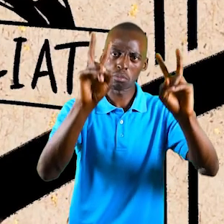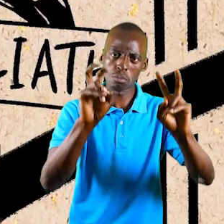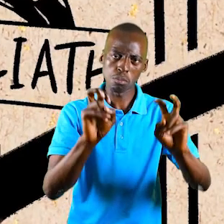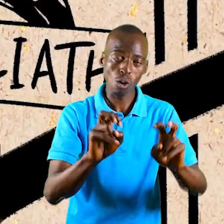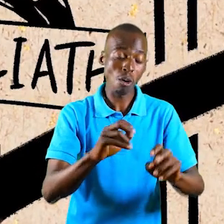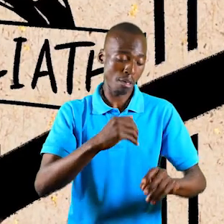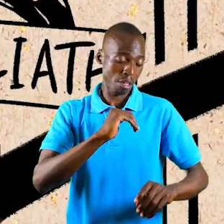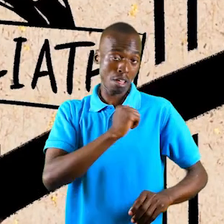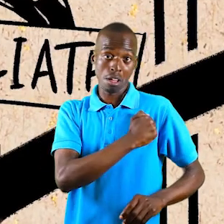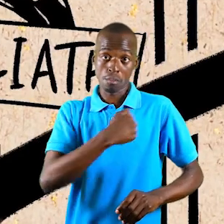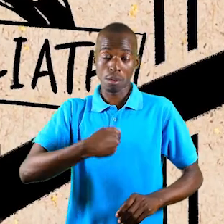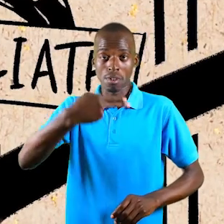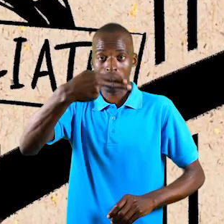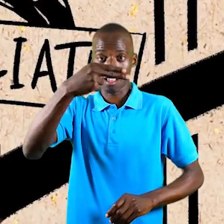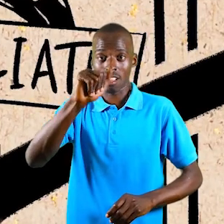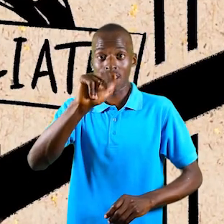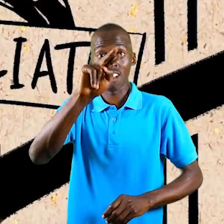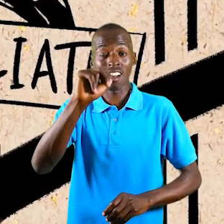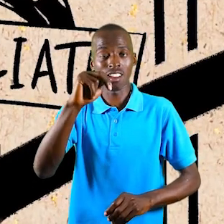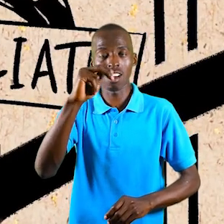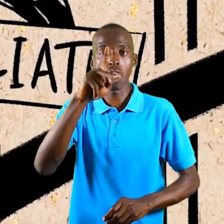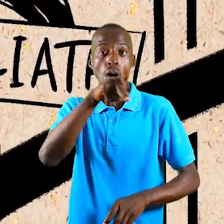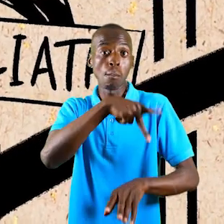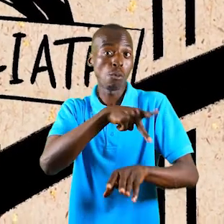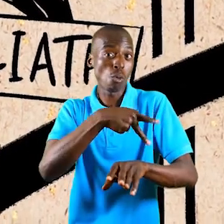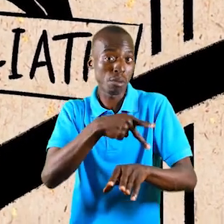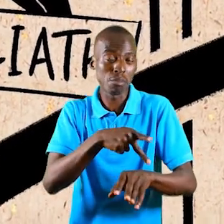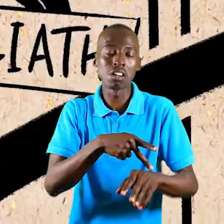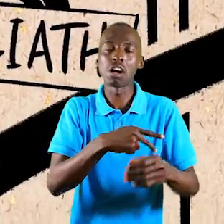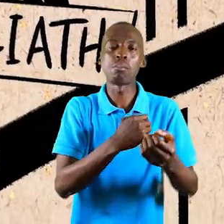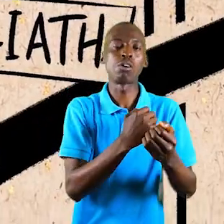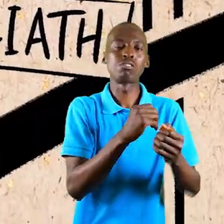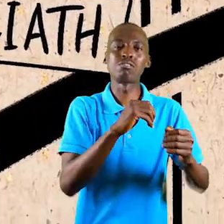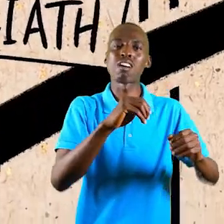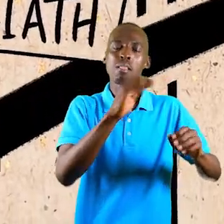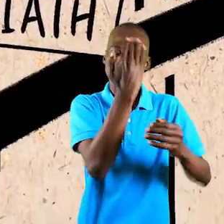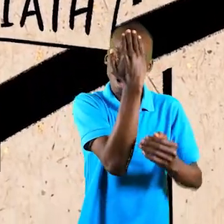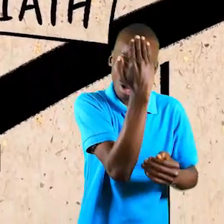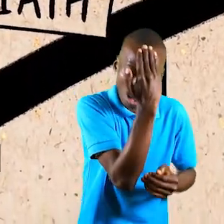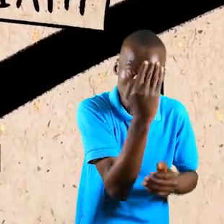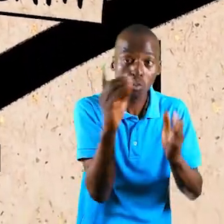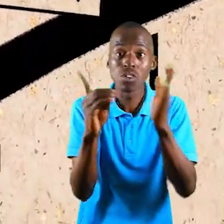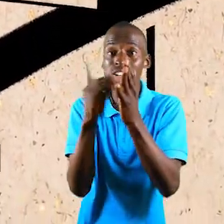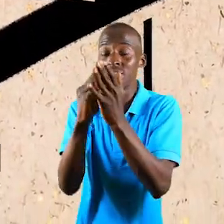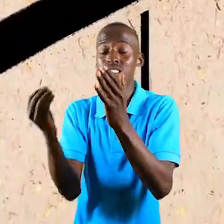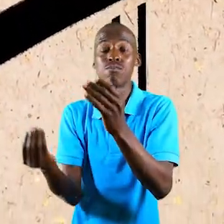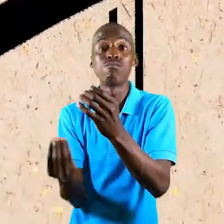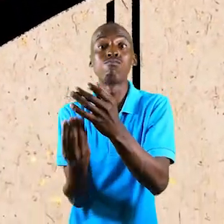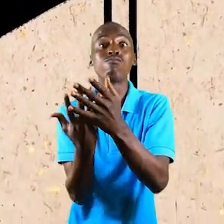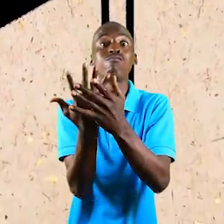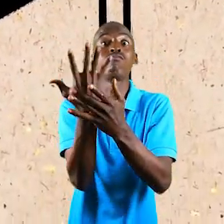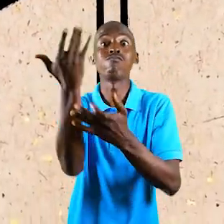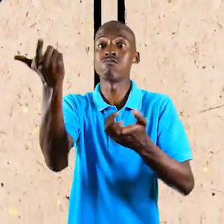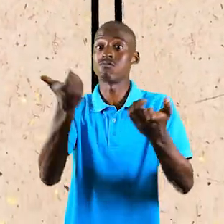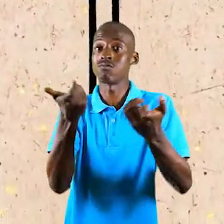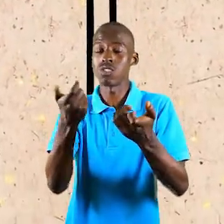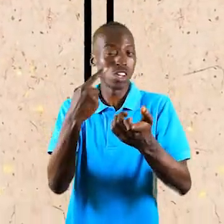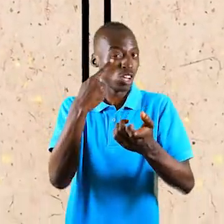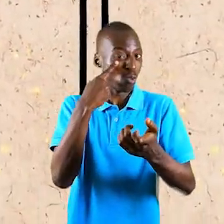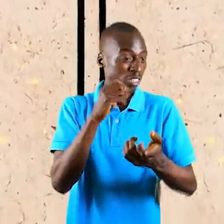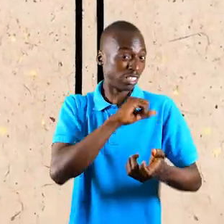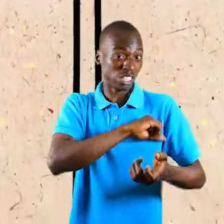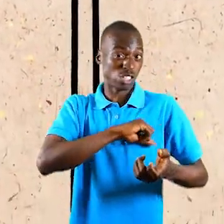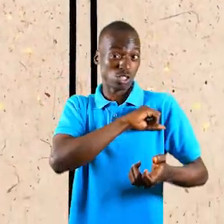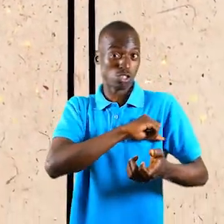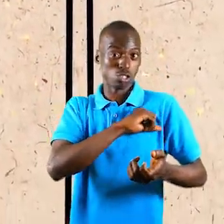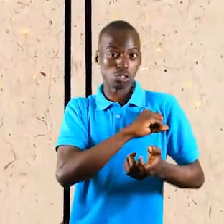poem. Proud Saul and Goliath are brought low, while humble David is exalted. From here, we watch Saul